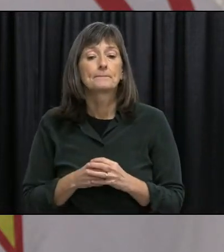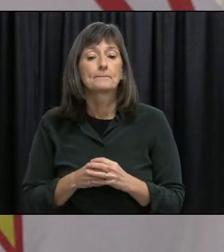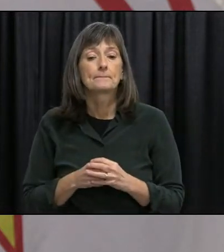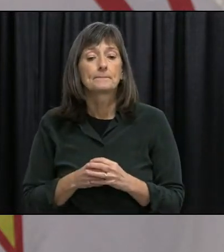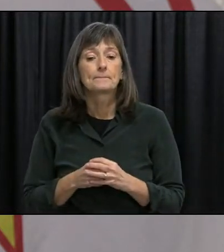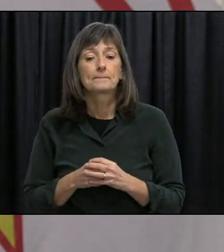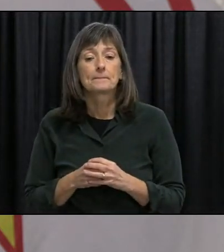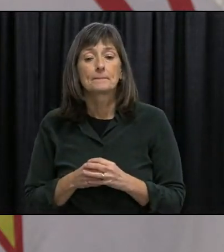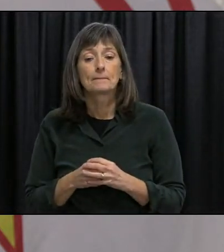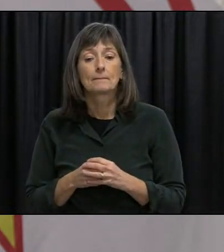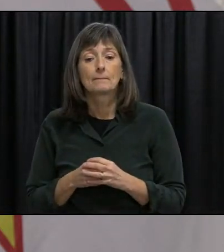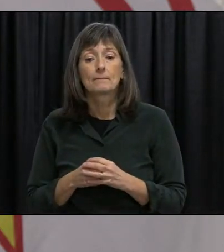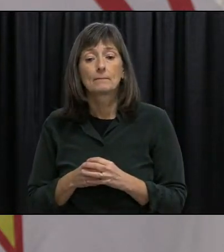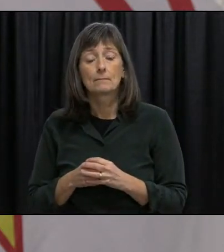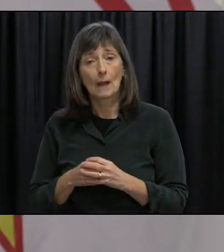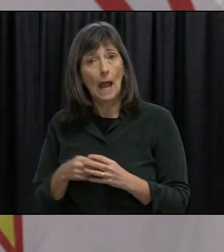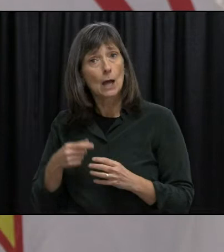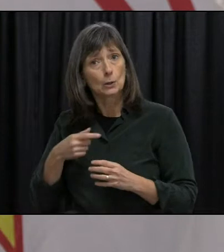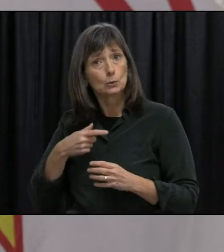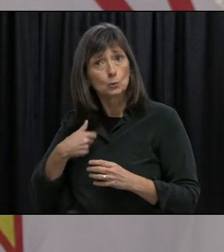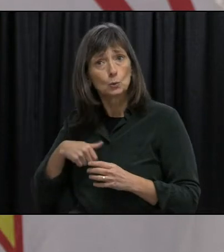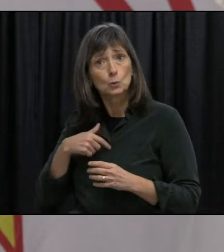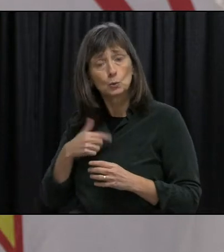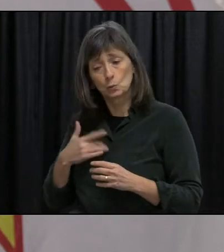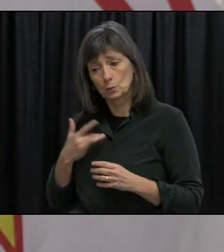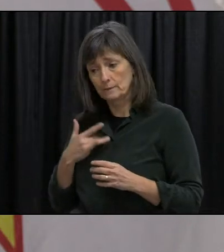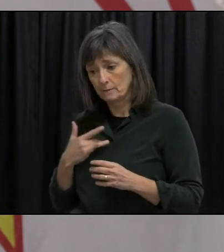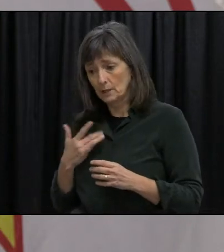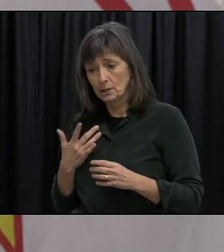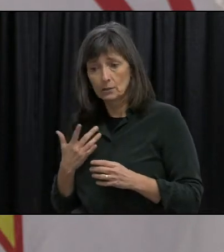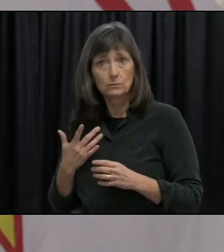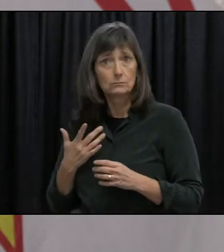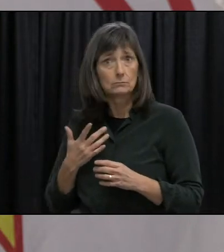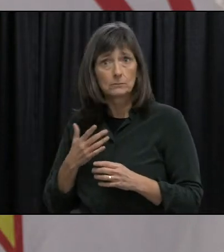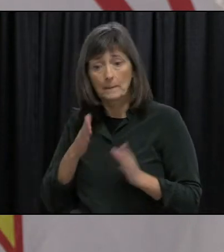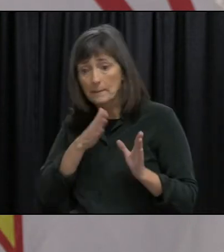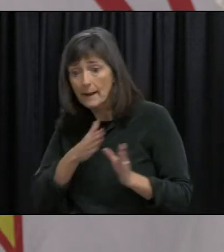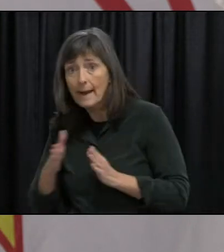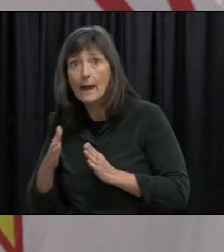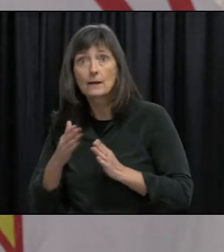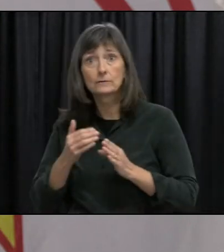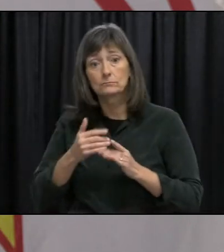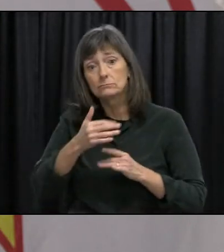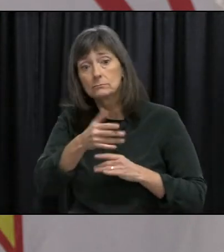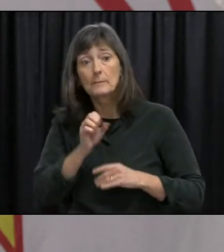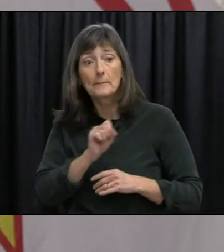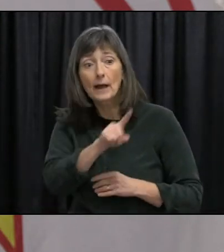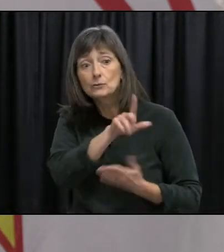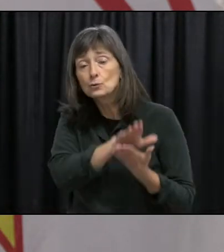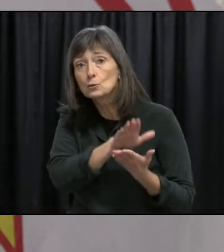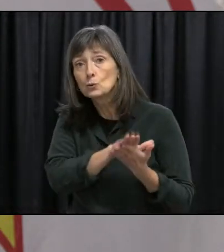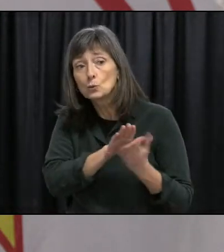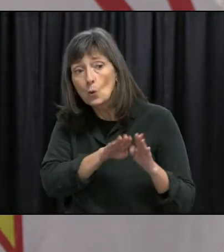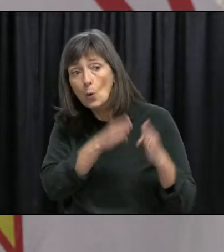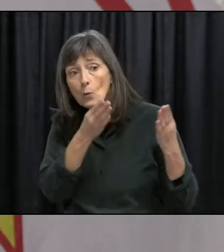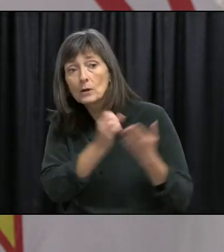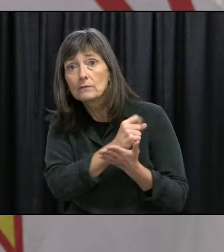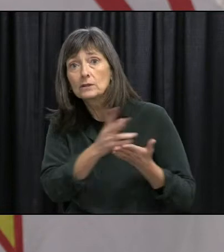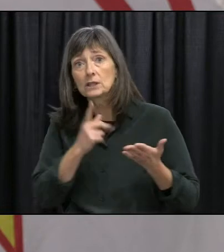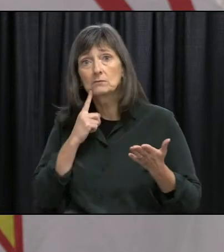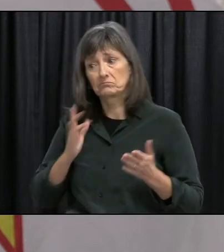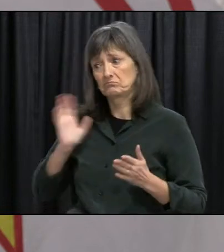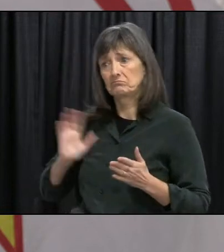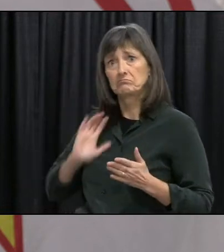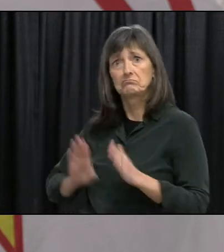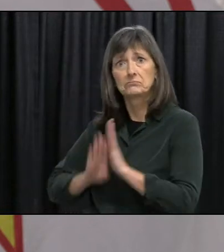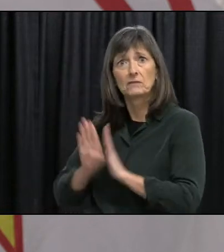and we do have a great deal of confidence in the return to school policy and plan that was developed by the English School